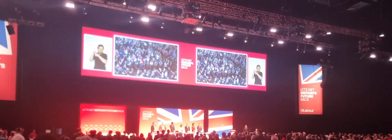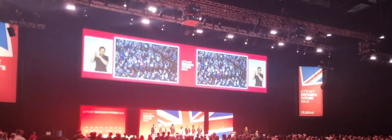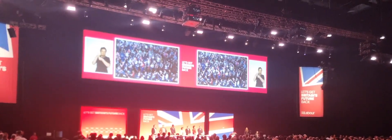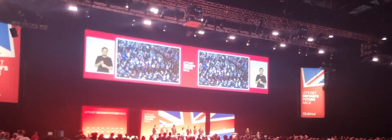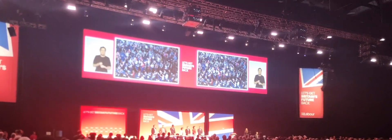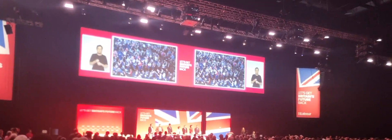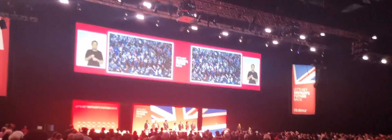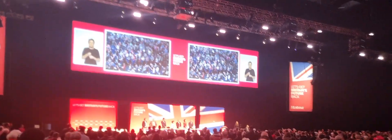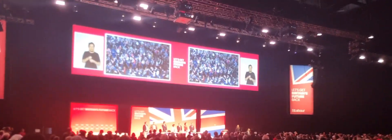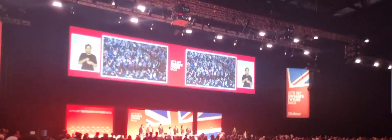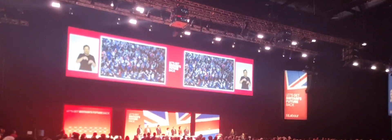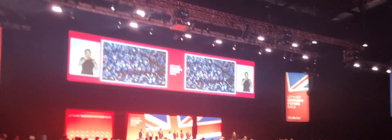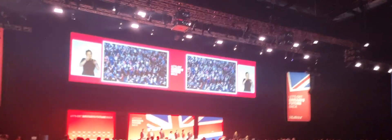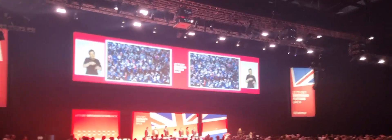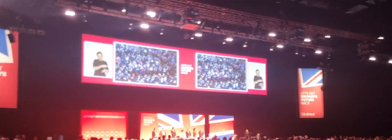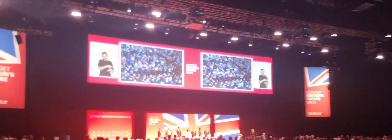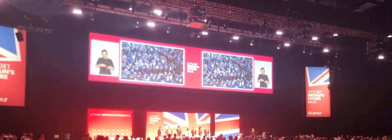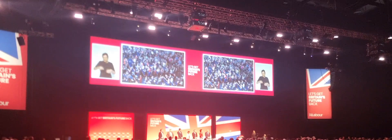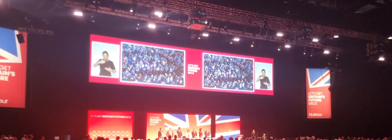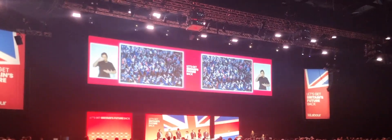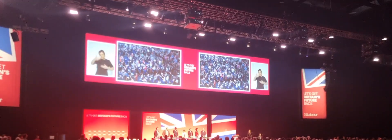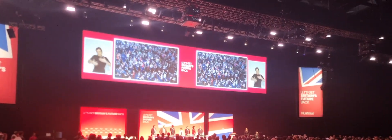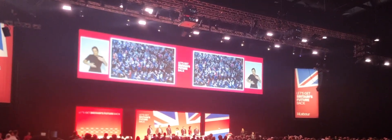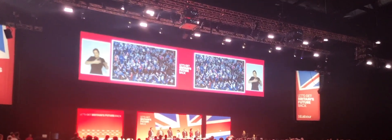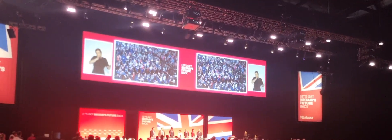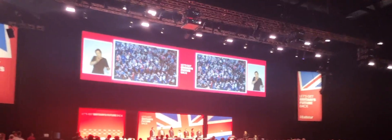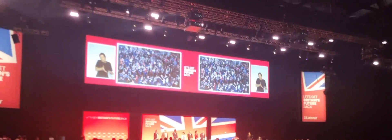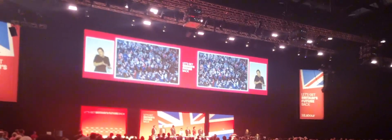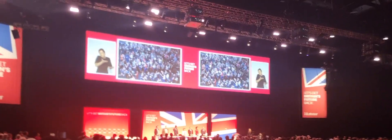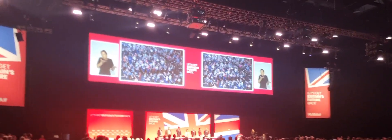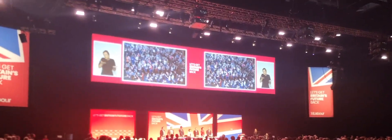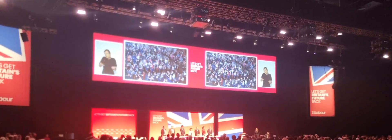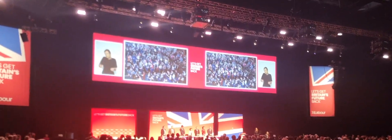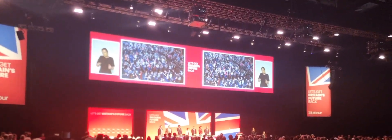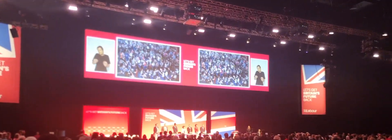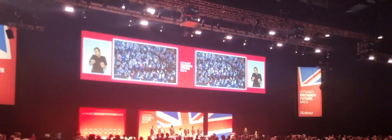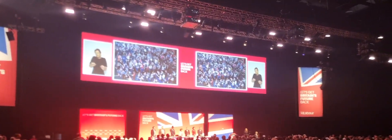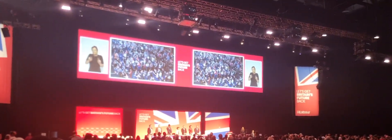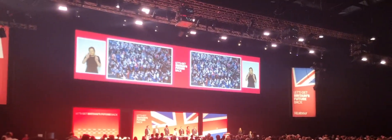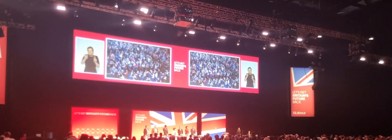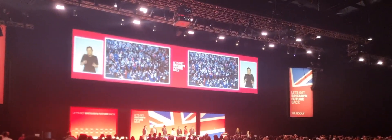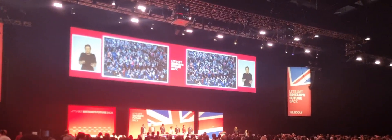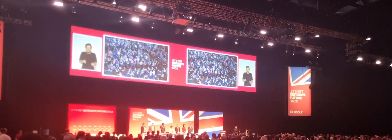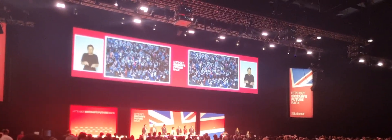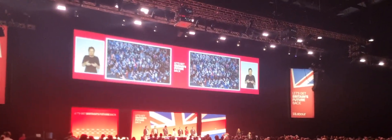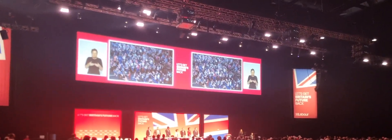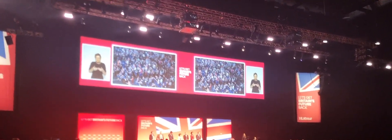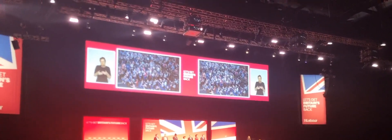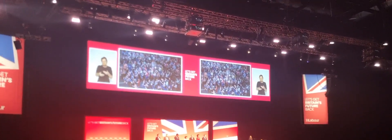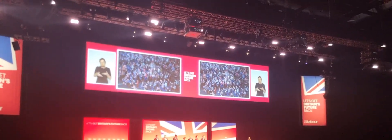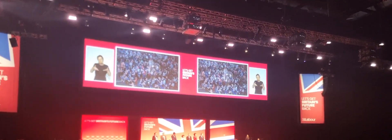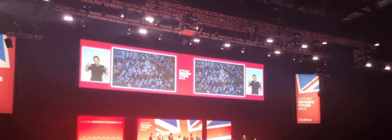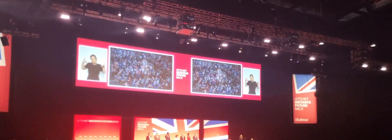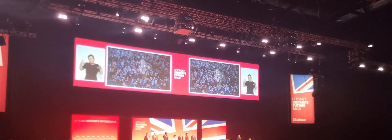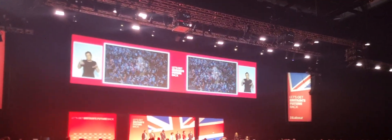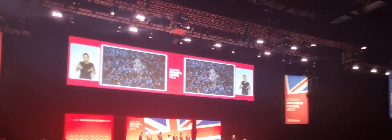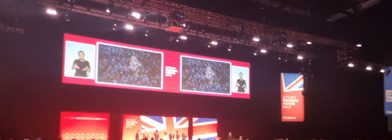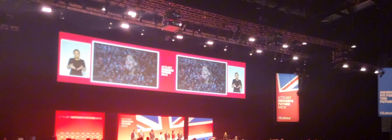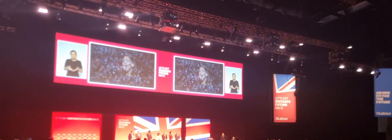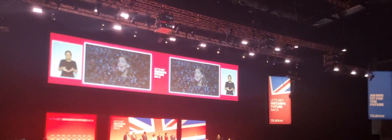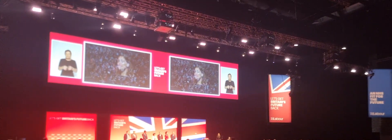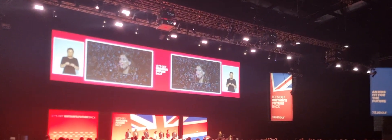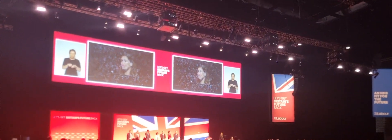Damata dead, and there their limbs grew stiff and cold, their heart's